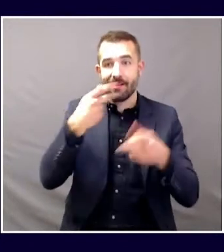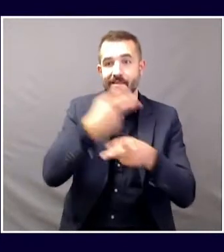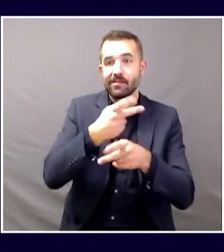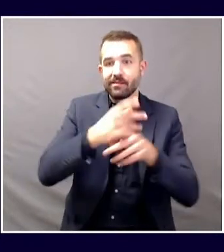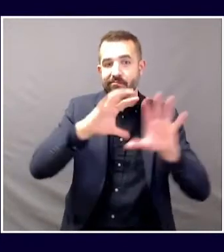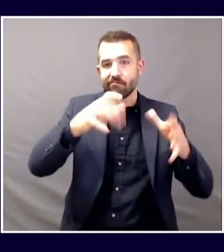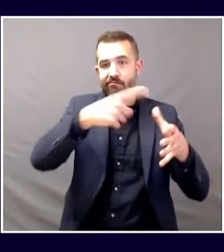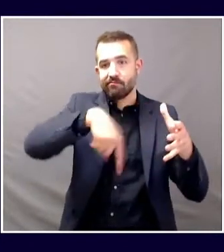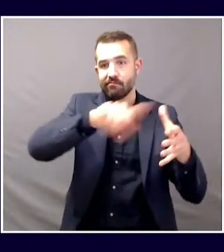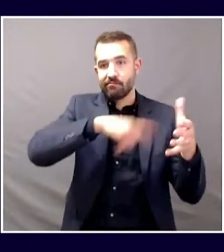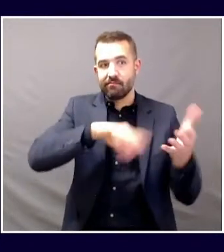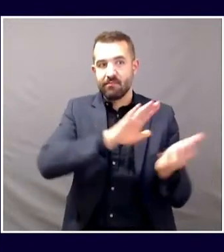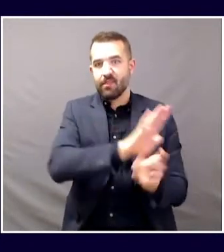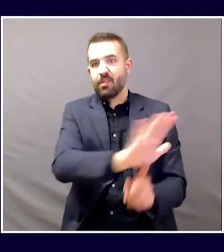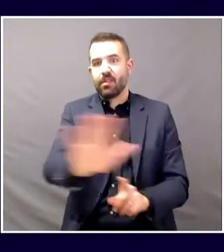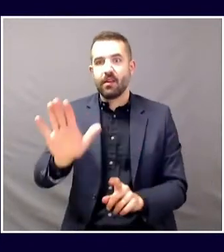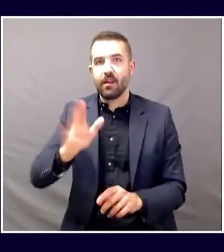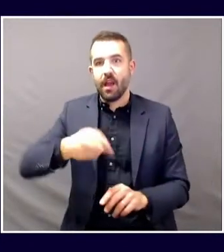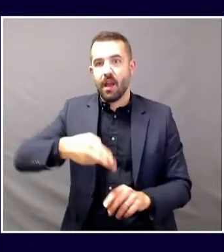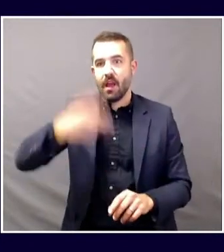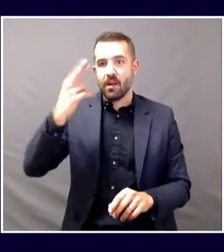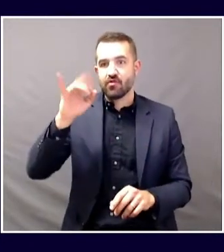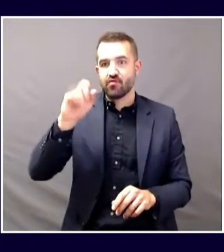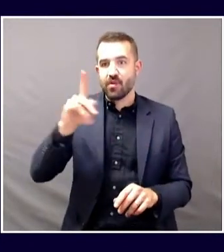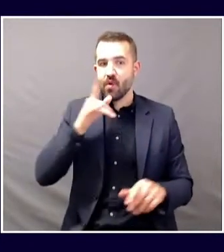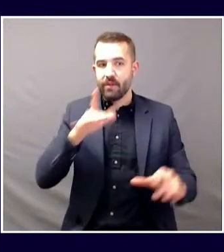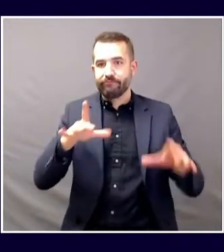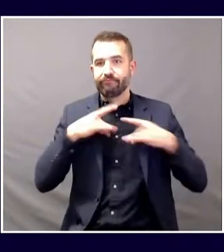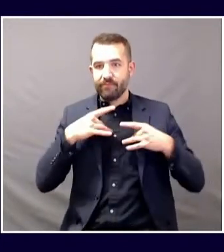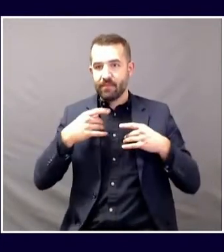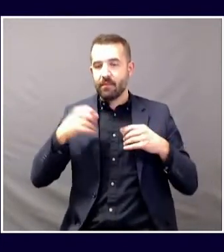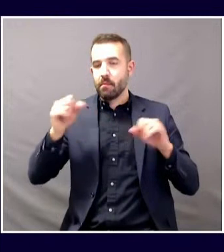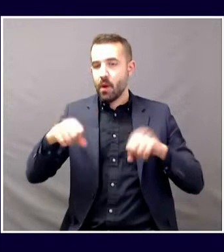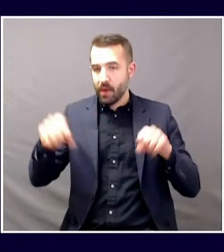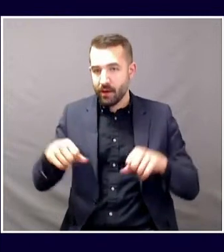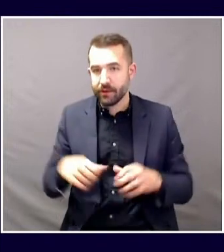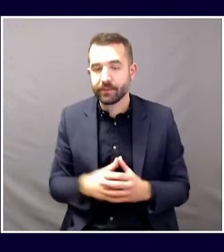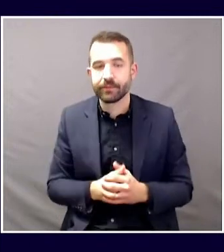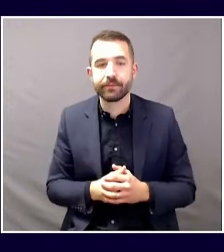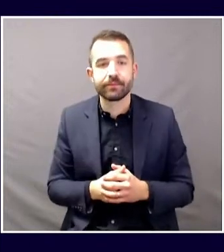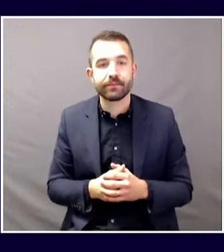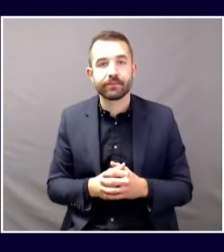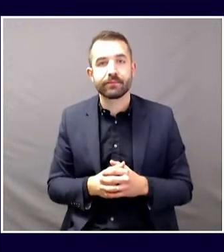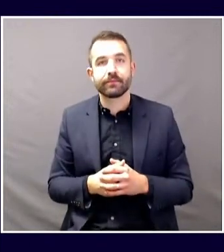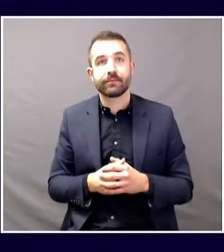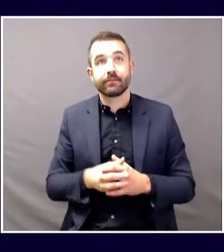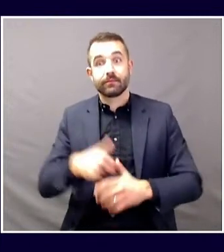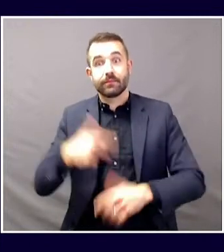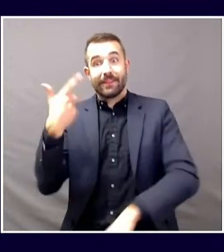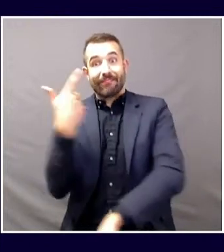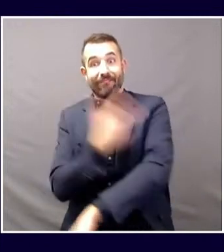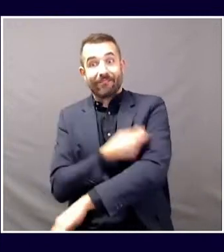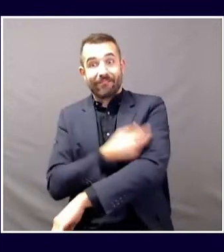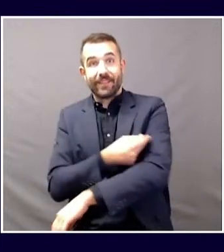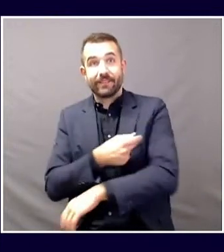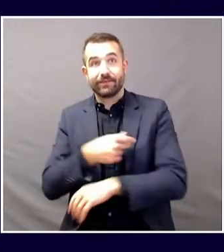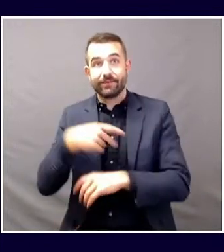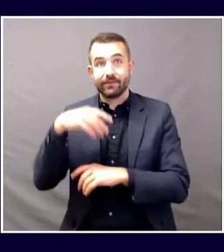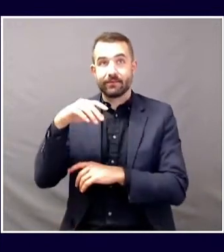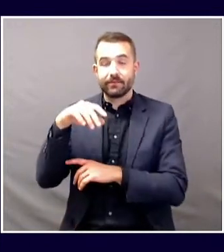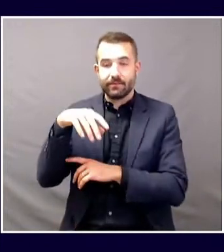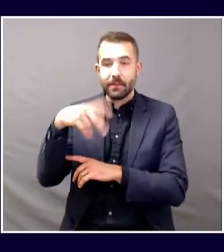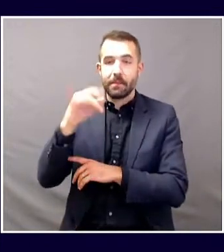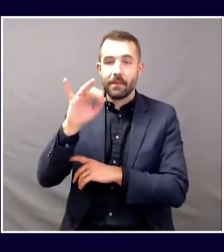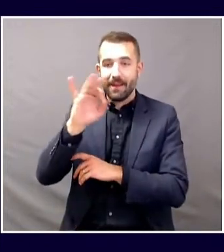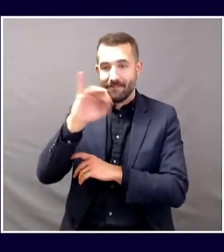employees. The vaccine that, and for everyone's awareness, the Pfizer just a few hours ago submitted its